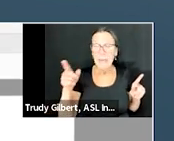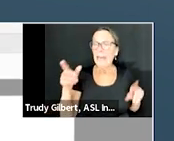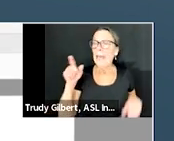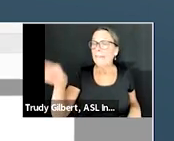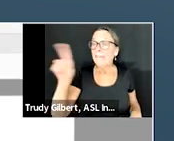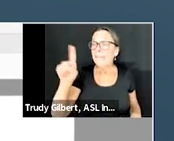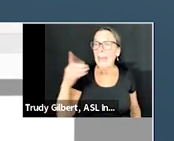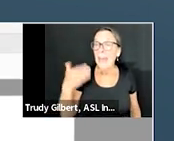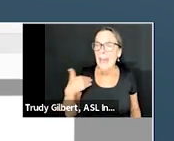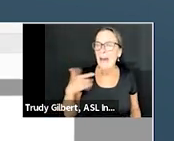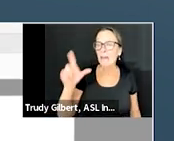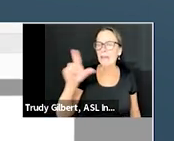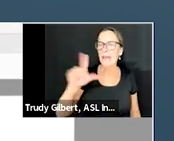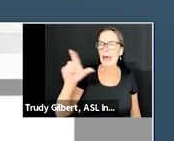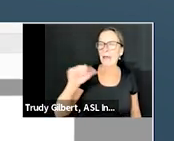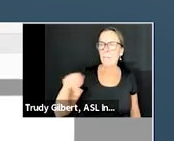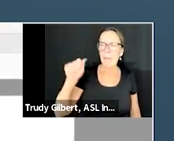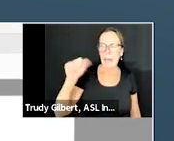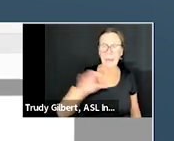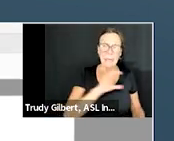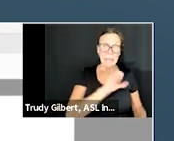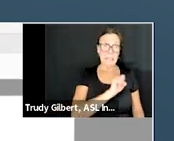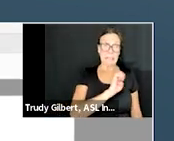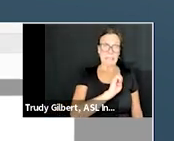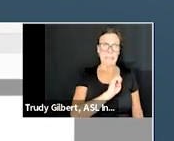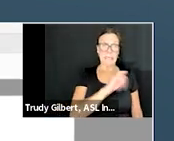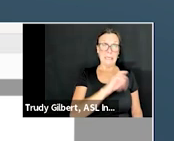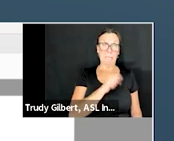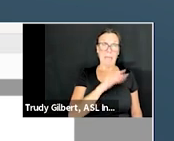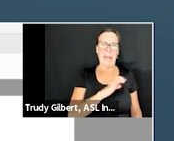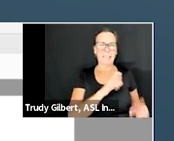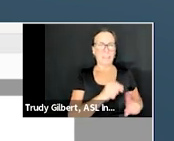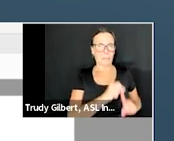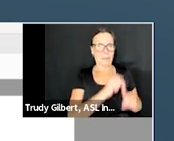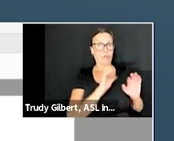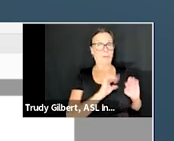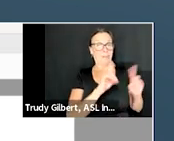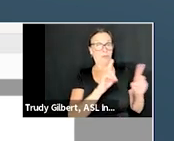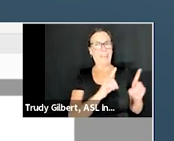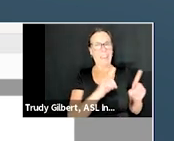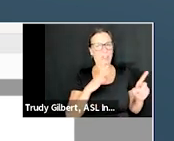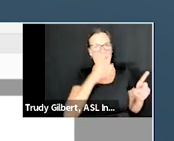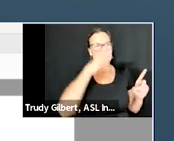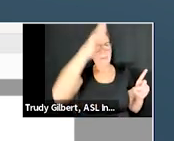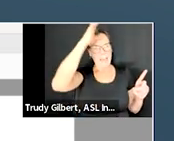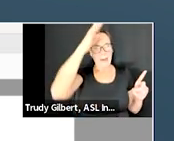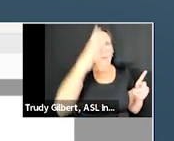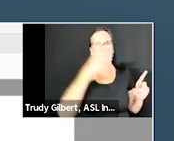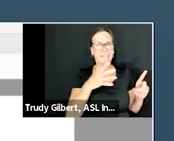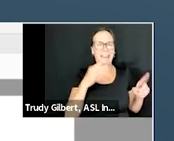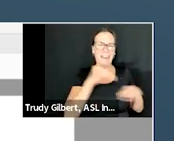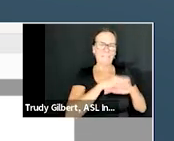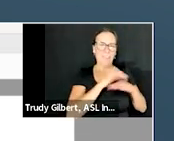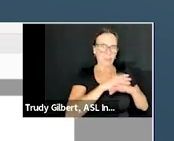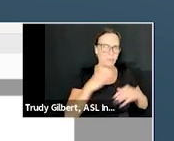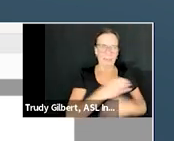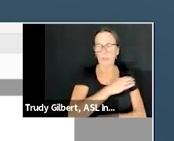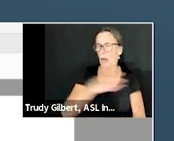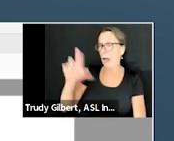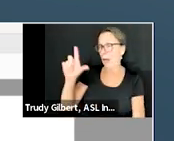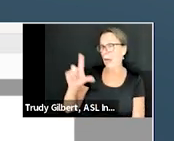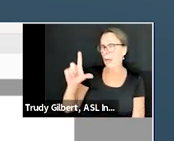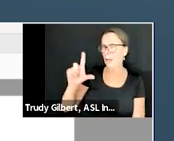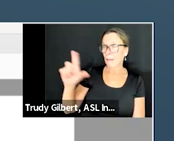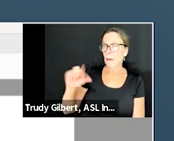LPAC. So the CPAC is the Special Education Parent Advisory Council. The LPAC is the English